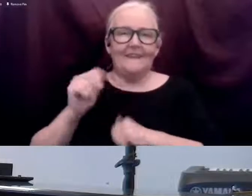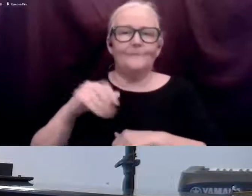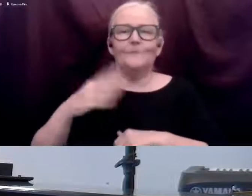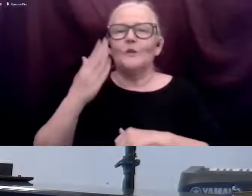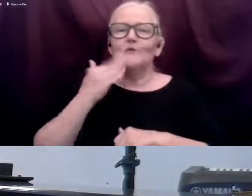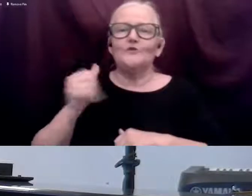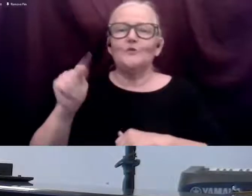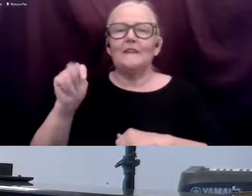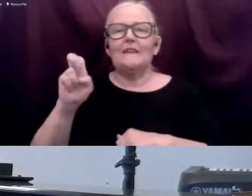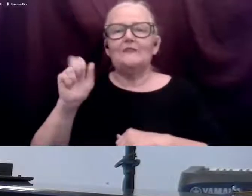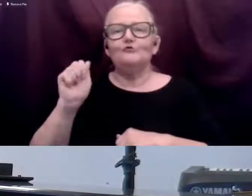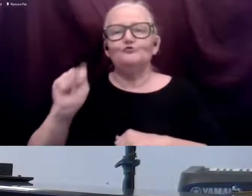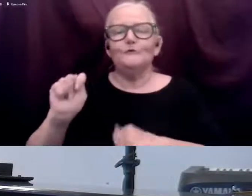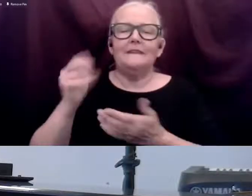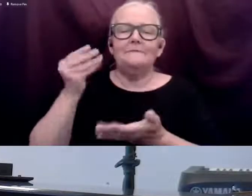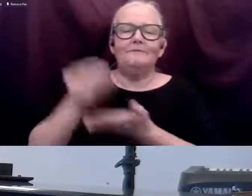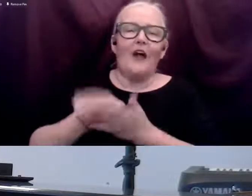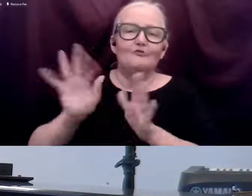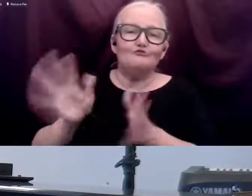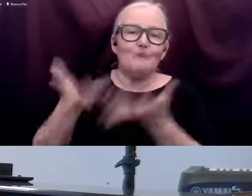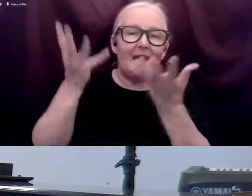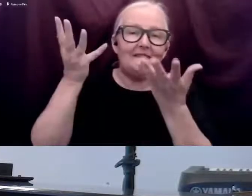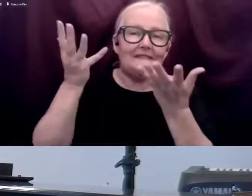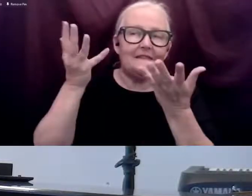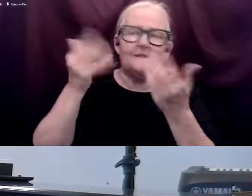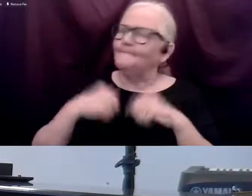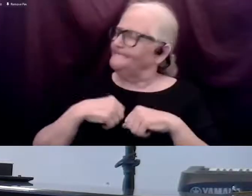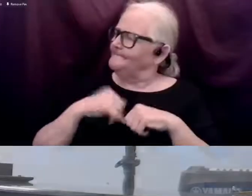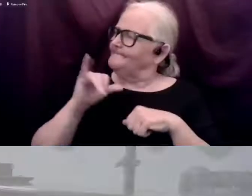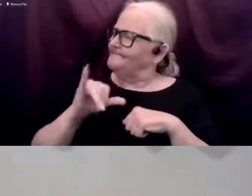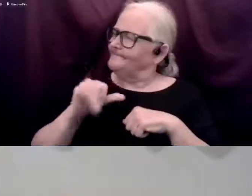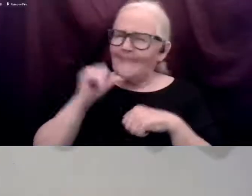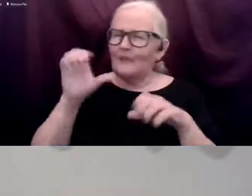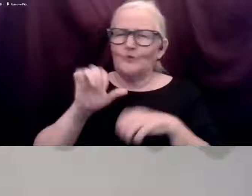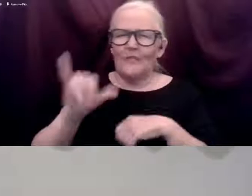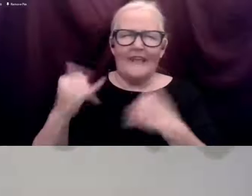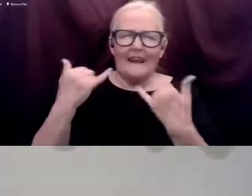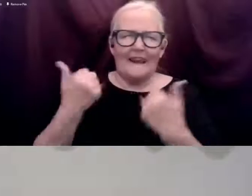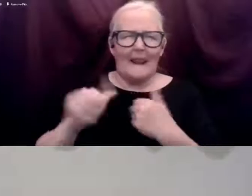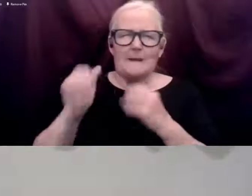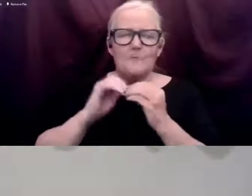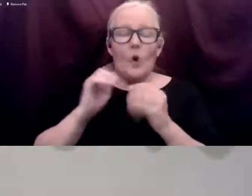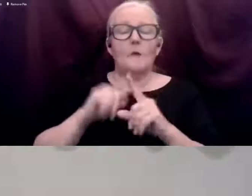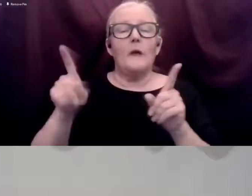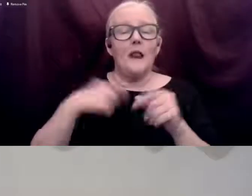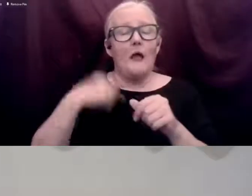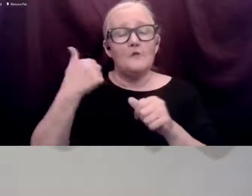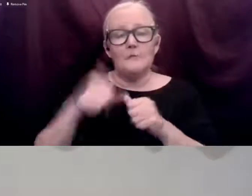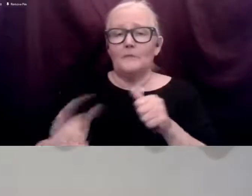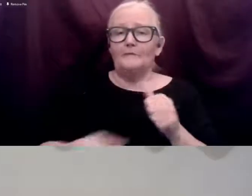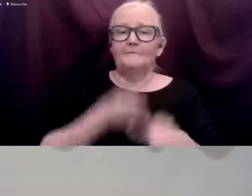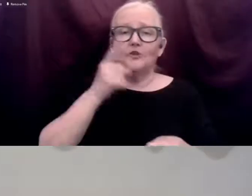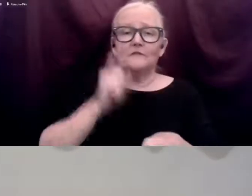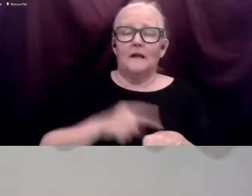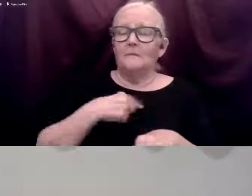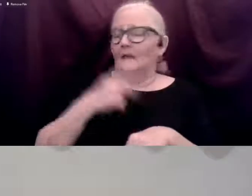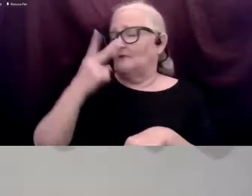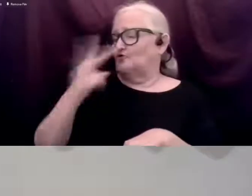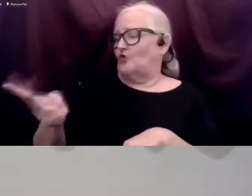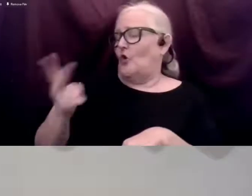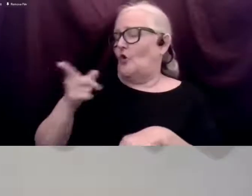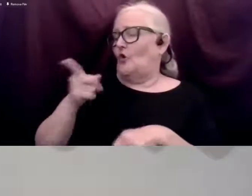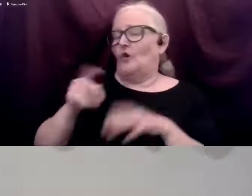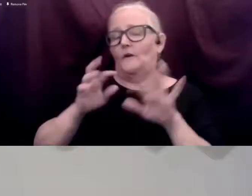that we no longer do now. But I was astonished when I first heard Phyllis playing completely from scratch anything that came to her